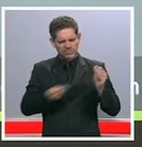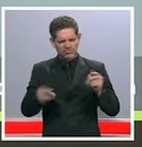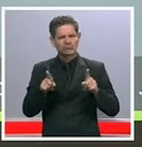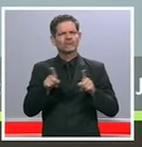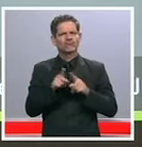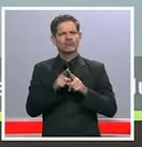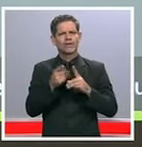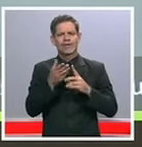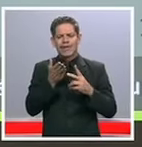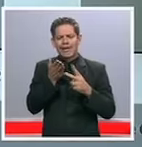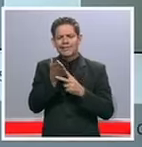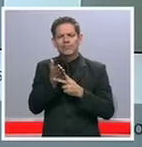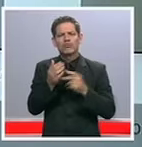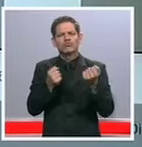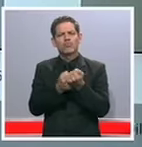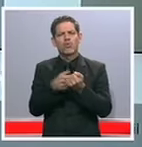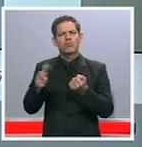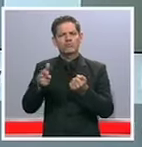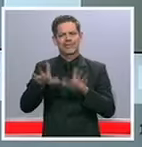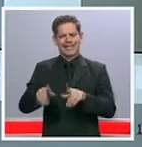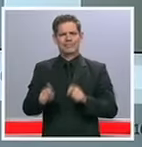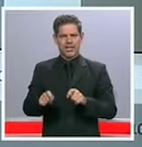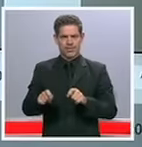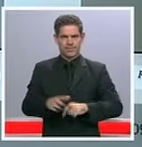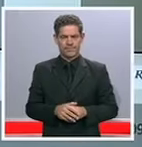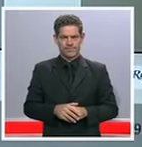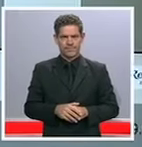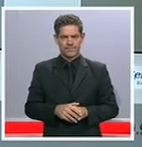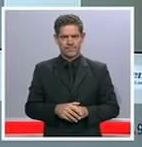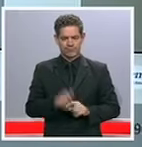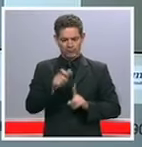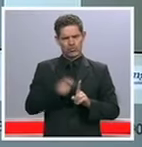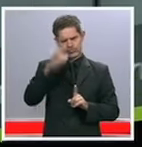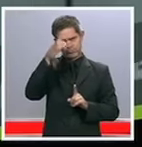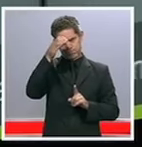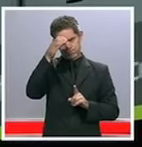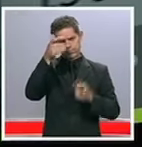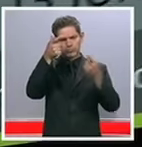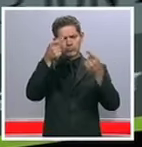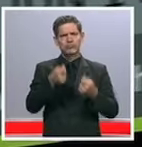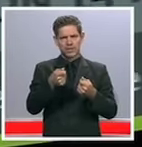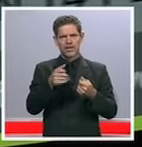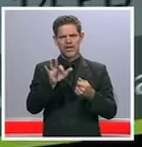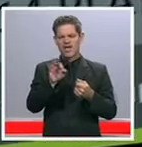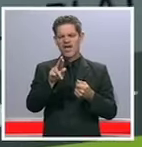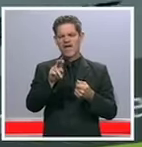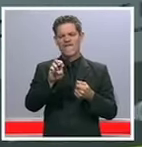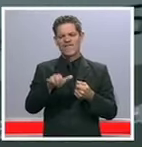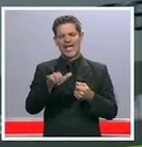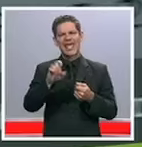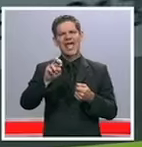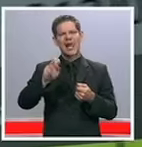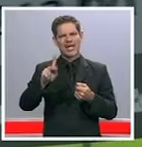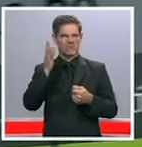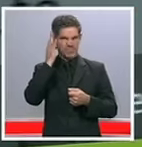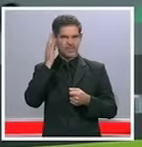provide accessible support to the market in the mother city. Senior capital market specialist Mariki Vreelink will represent the exchange